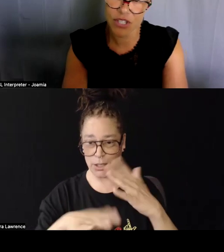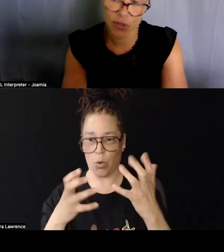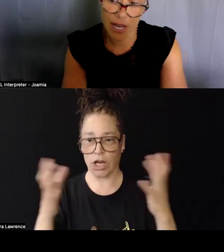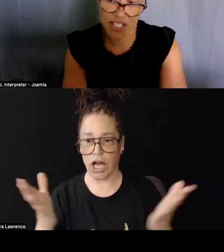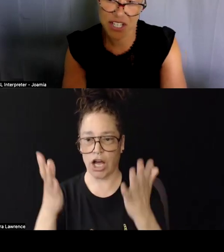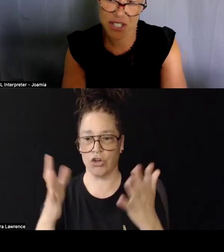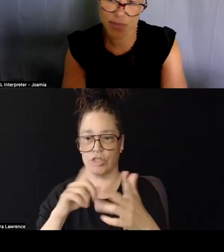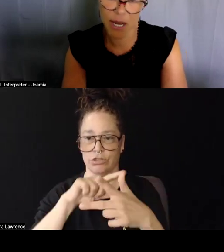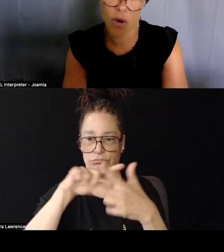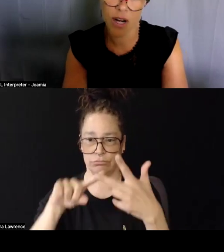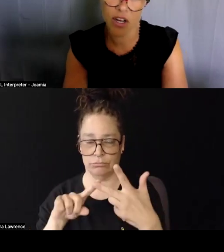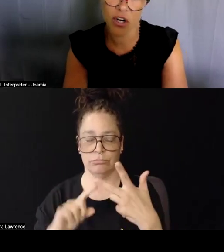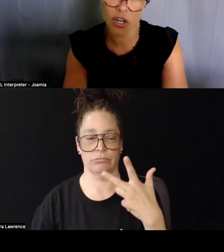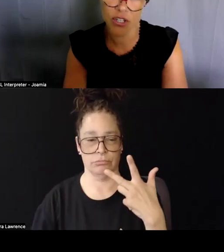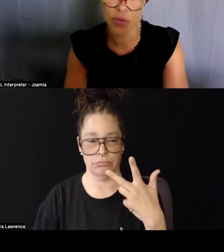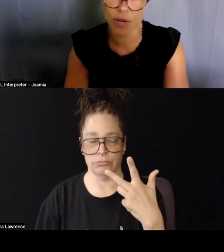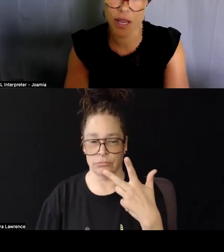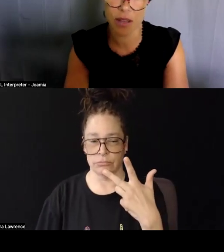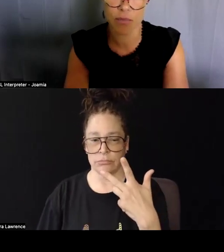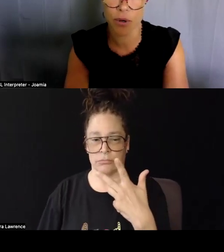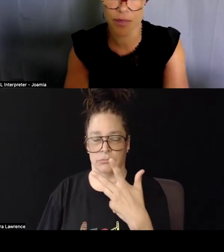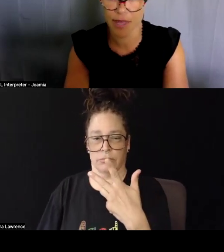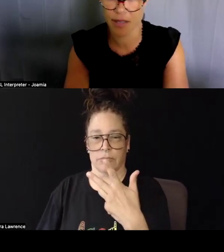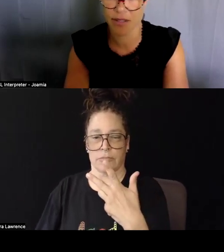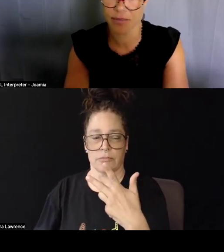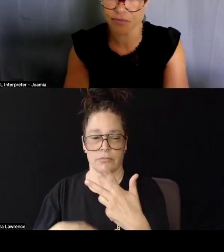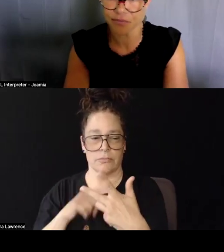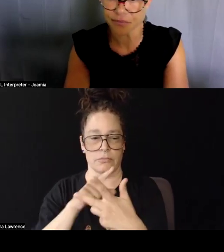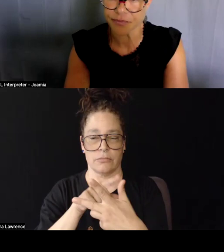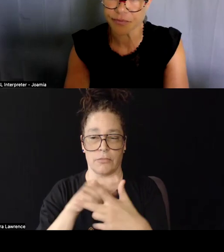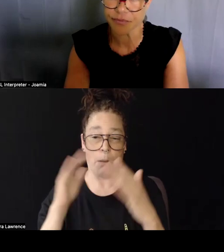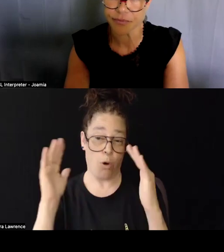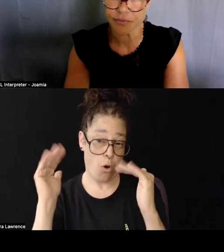These are the strategies, but I want to encourage three important things.